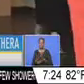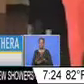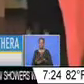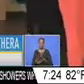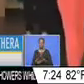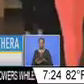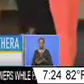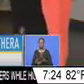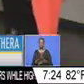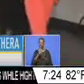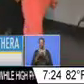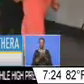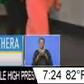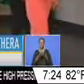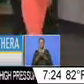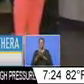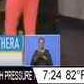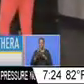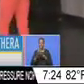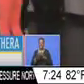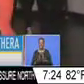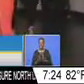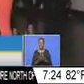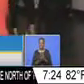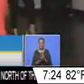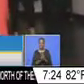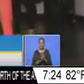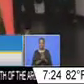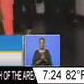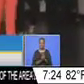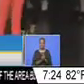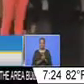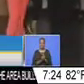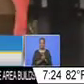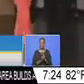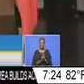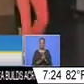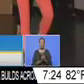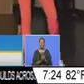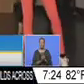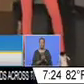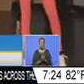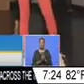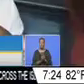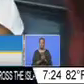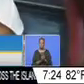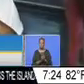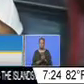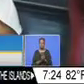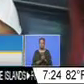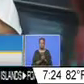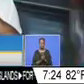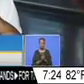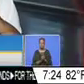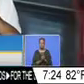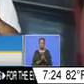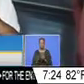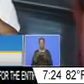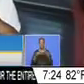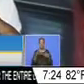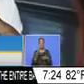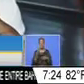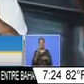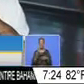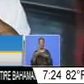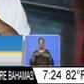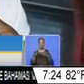entertaining event, but for the Ministry of Tourism Sports Coordinator, he says it's just the start of a very busy summer. Things coming up. We have more